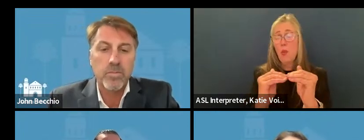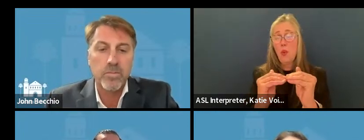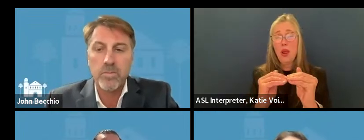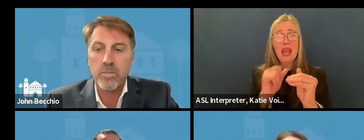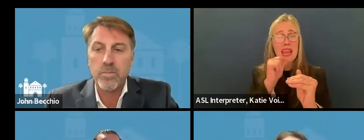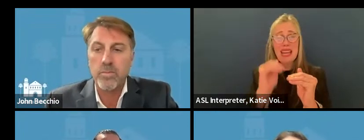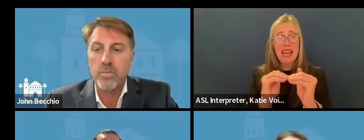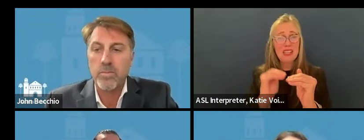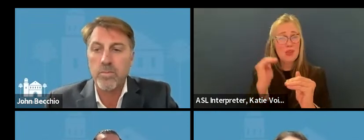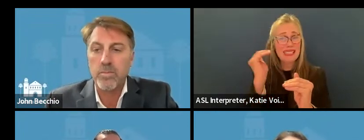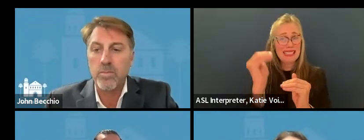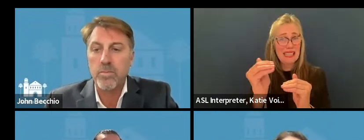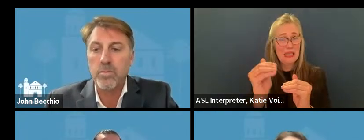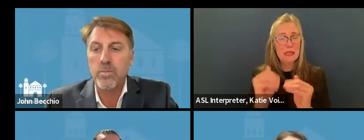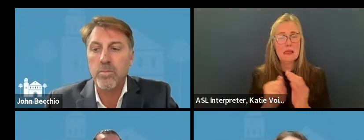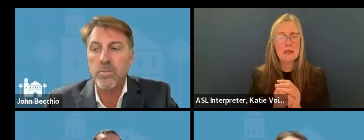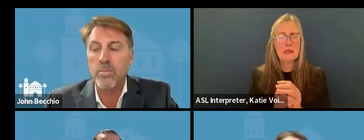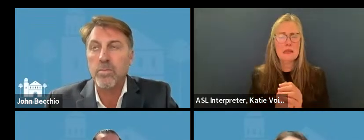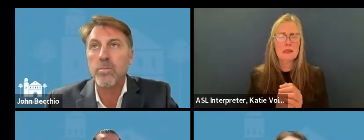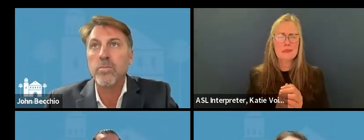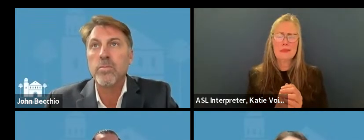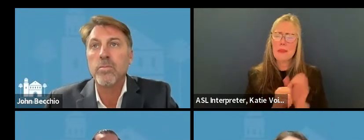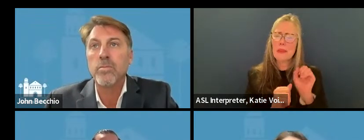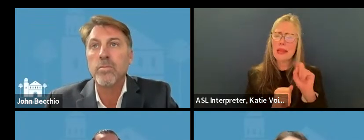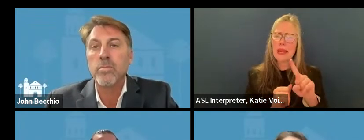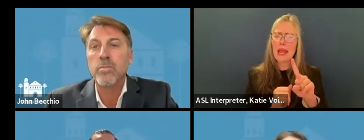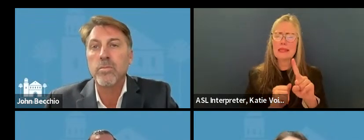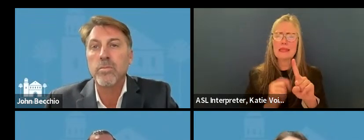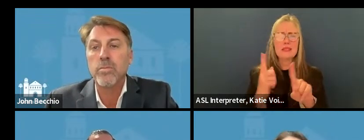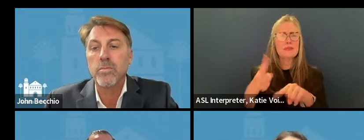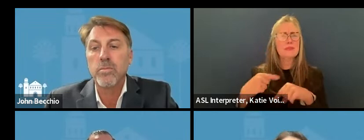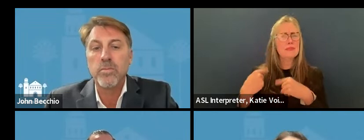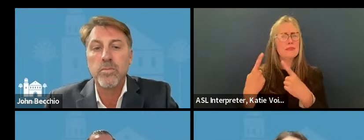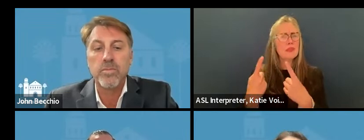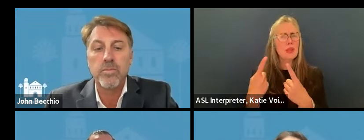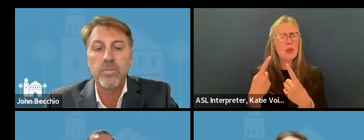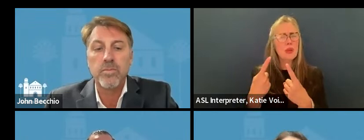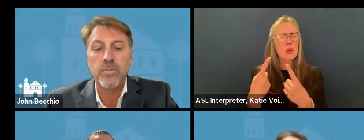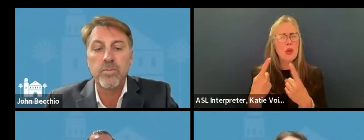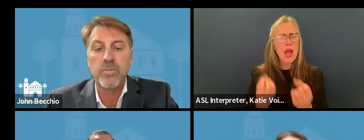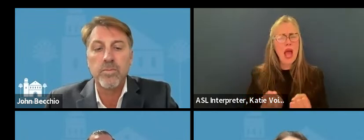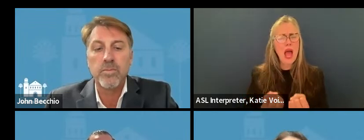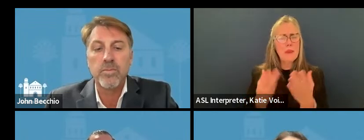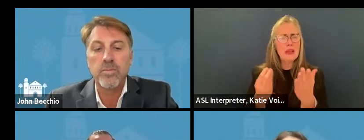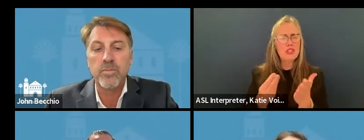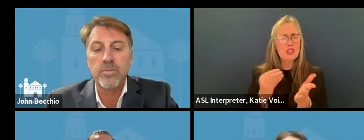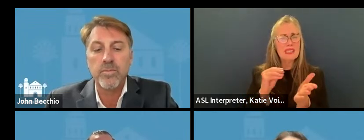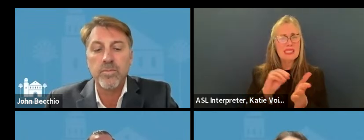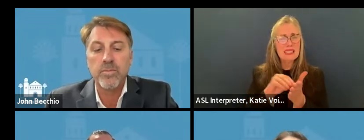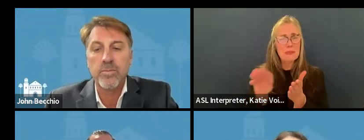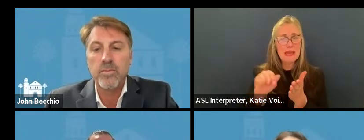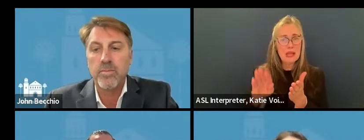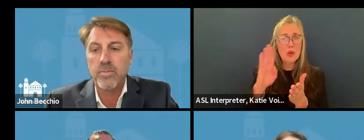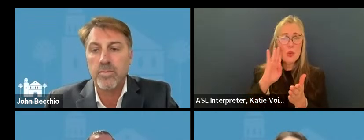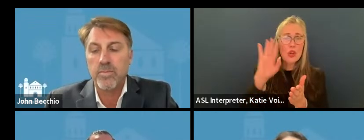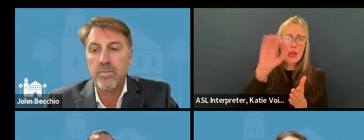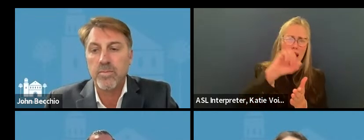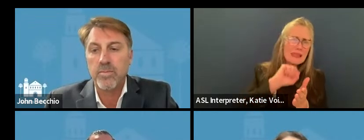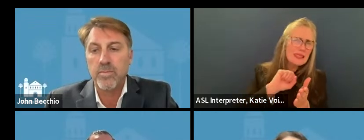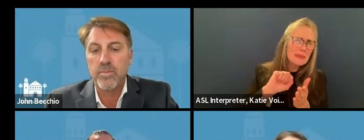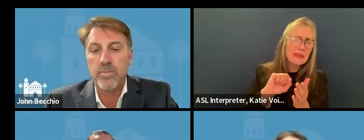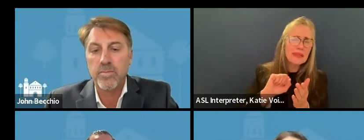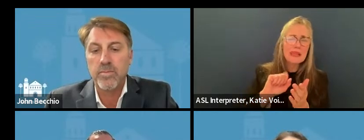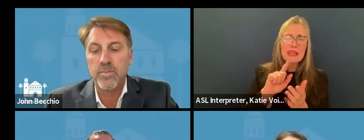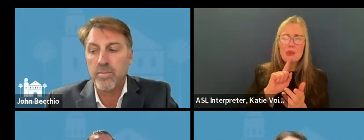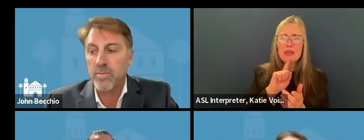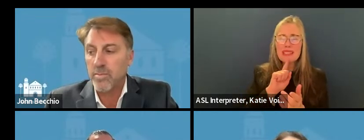I would ask what's historically been the spending, and what's been the we know we look at estimates, but what's been the